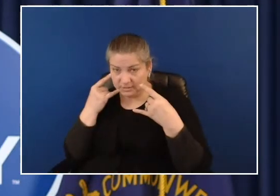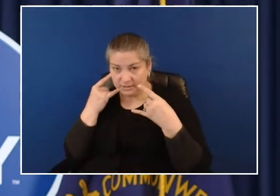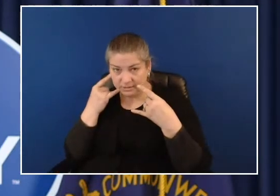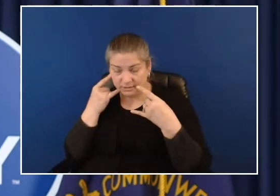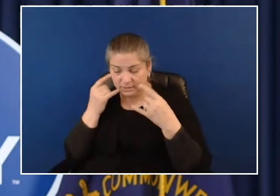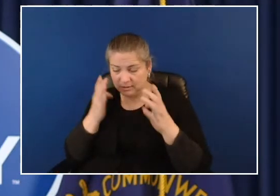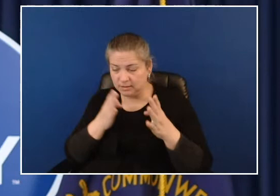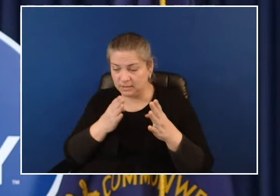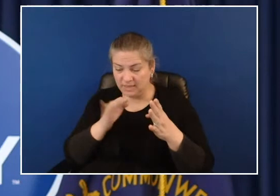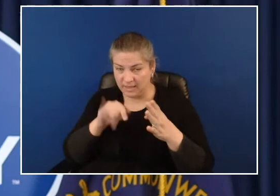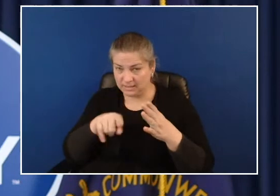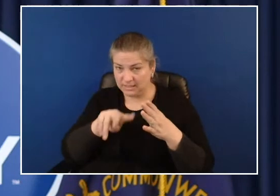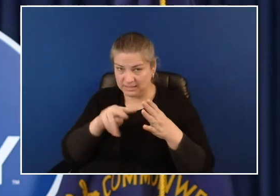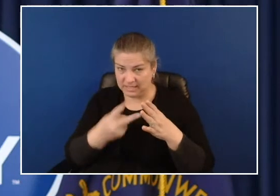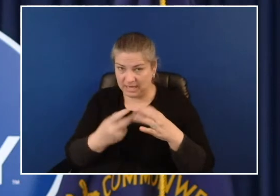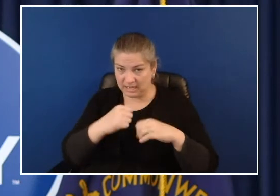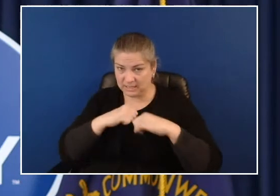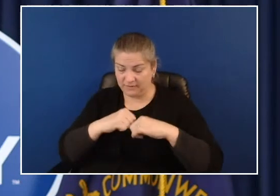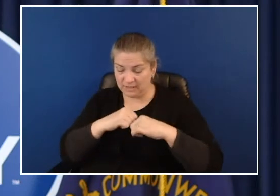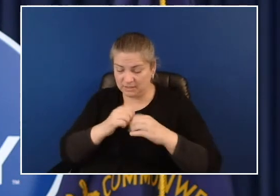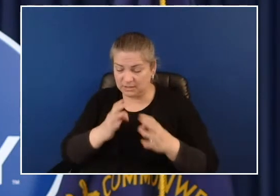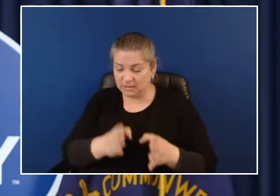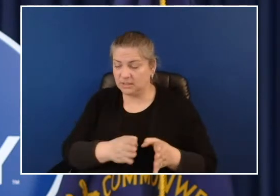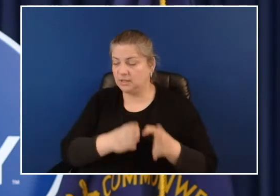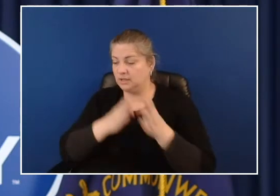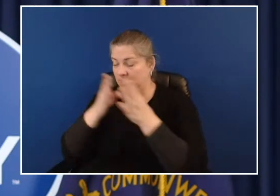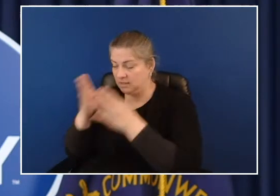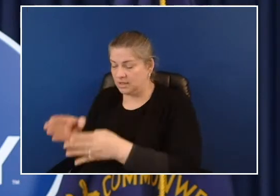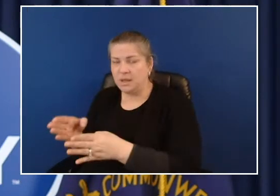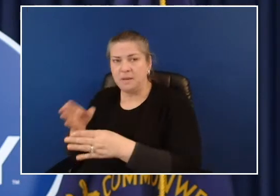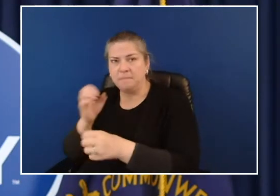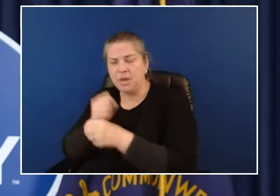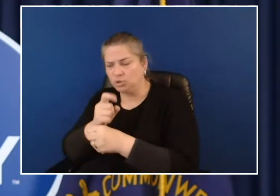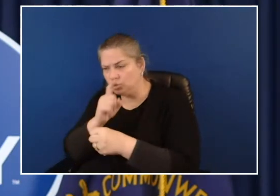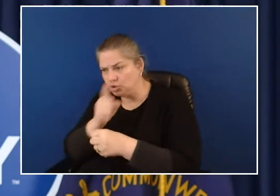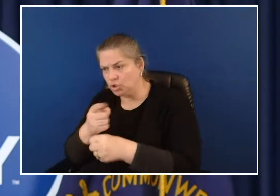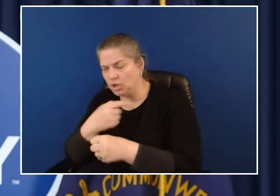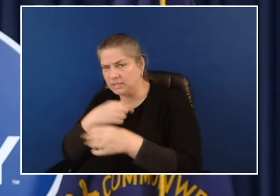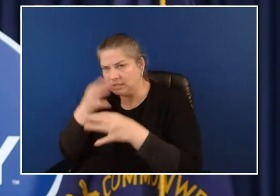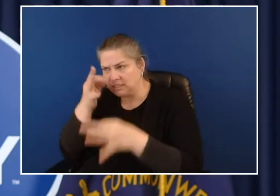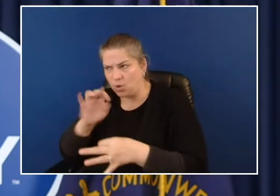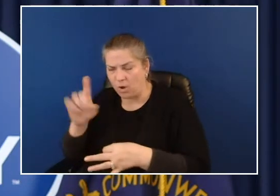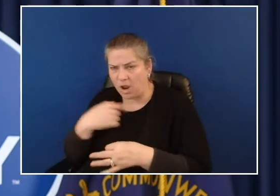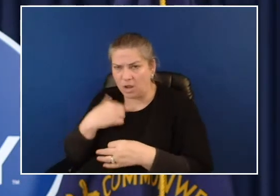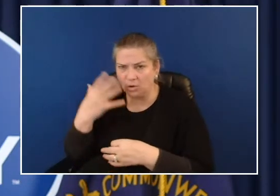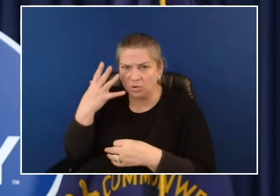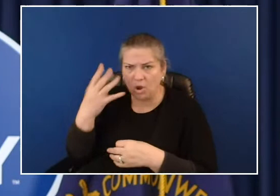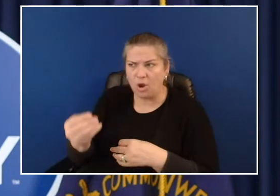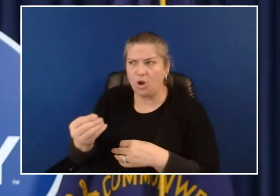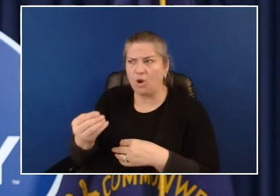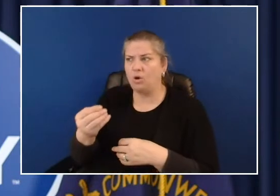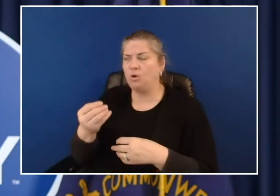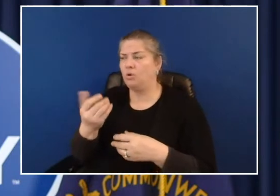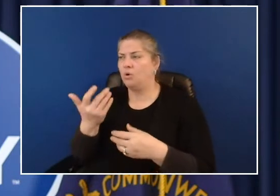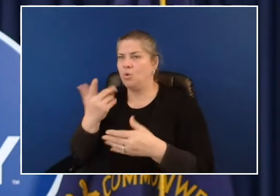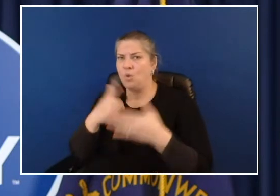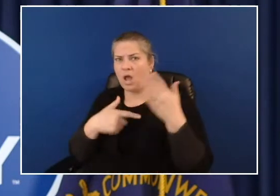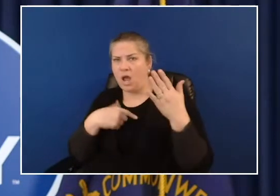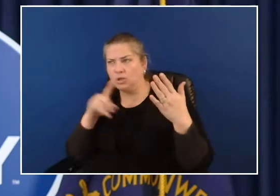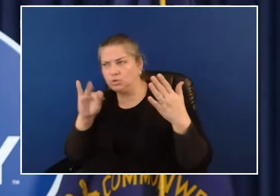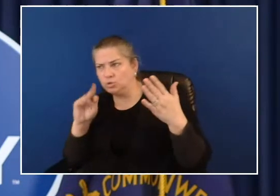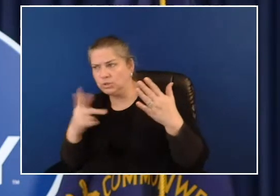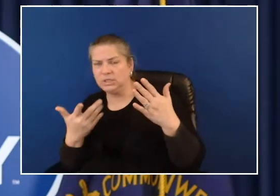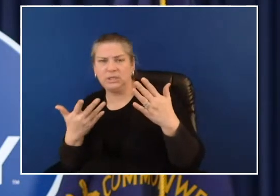a second defense. Making decisions about where to go on any given day, how many